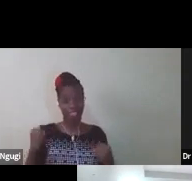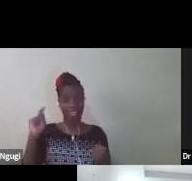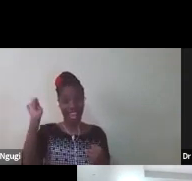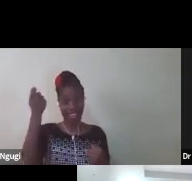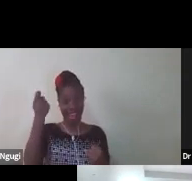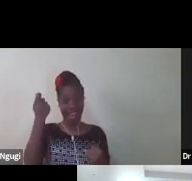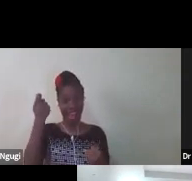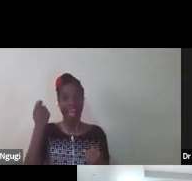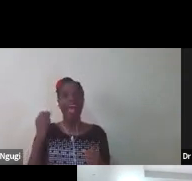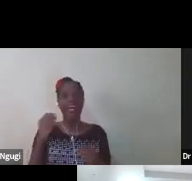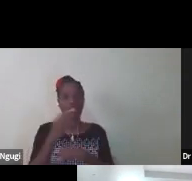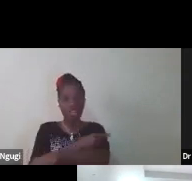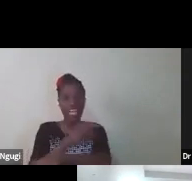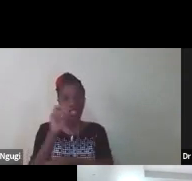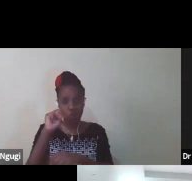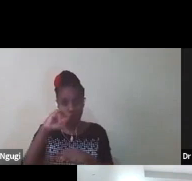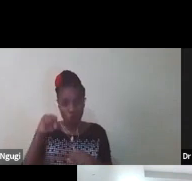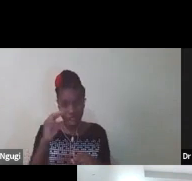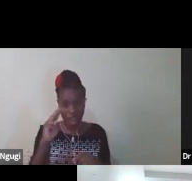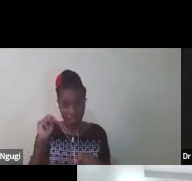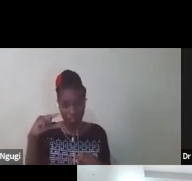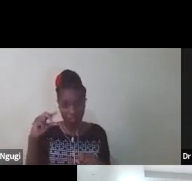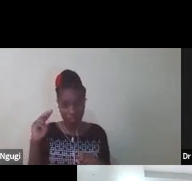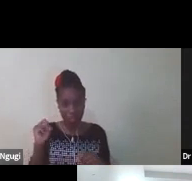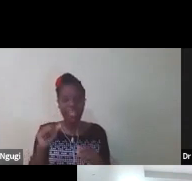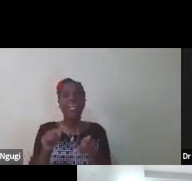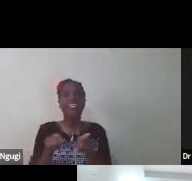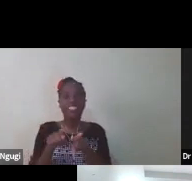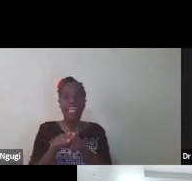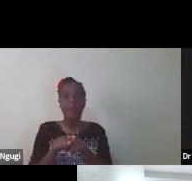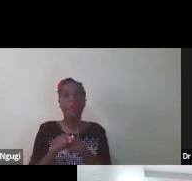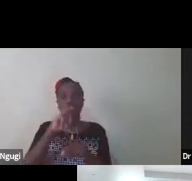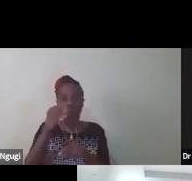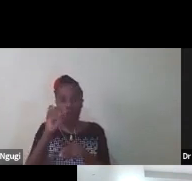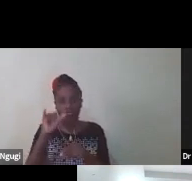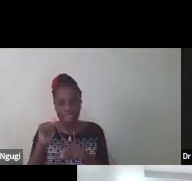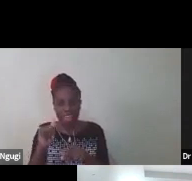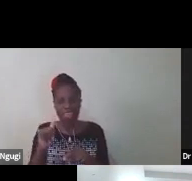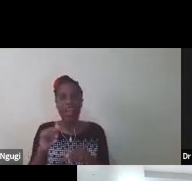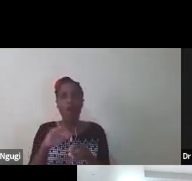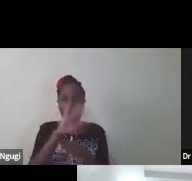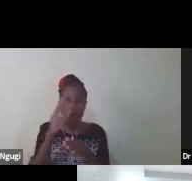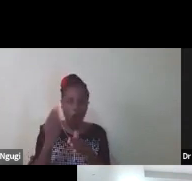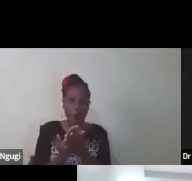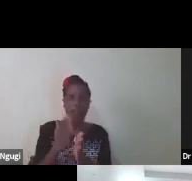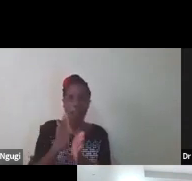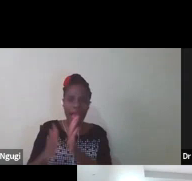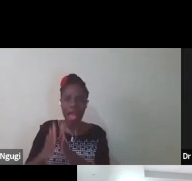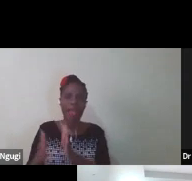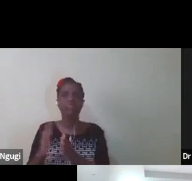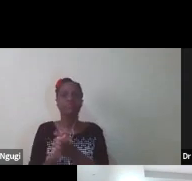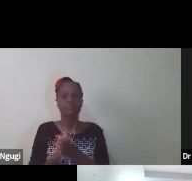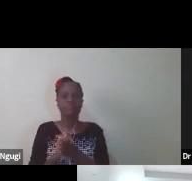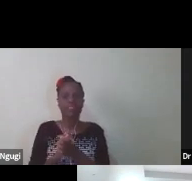Dr. Njuguna, for organizing this. And of course, Joy, who is in the background, did all the groundwork. Thank you so, so much. I also